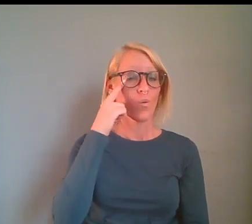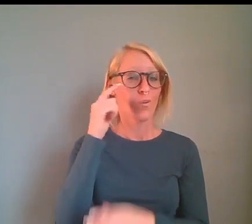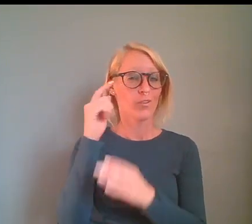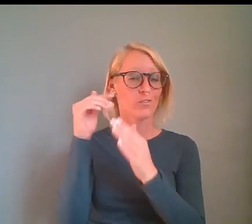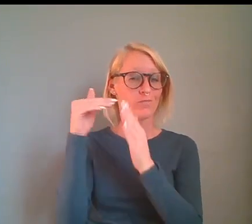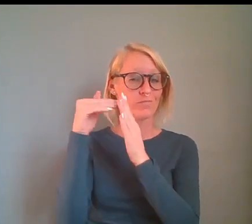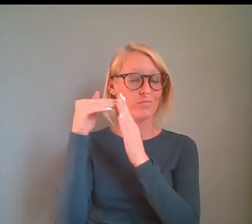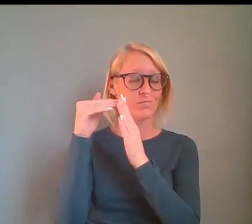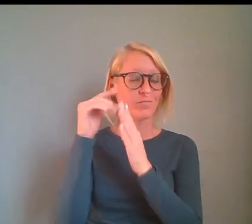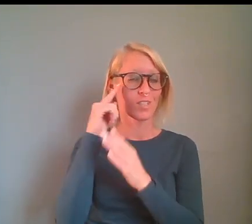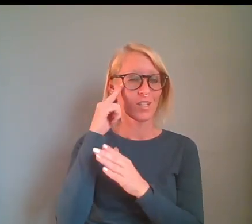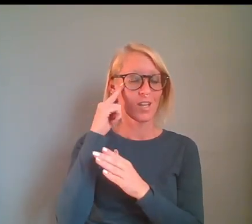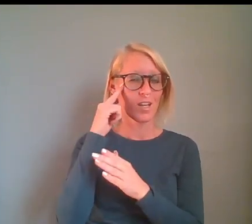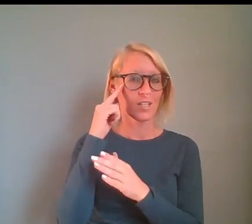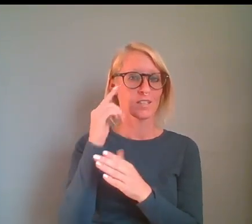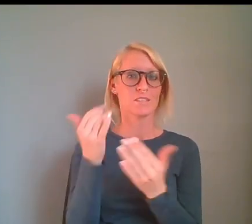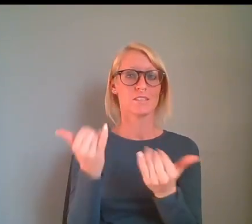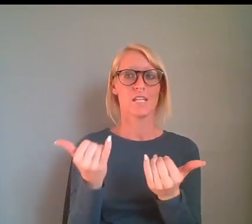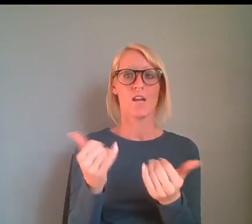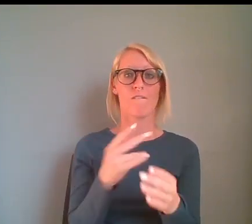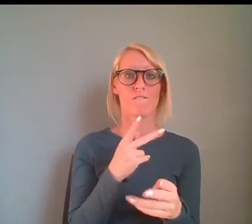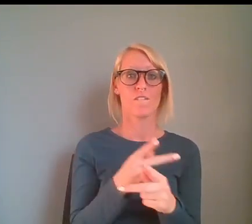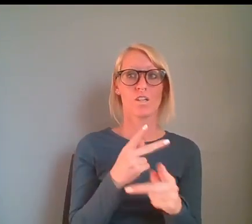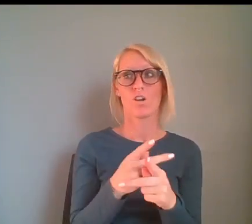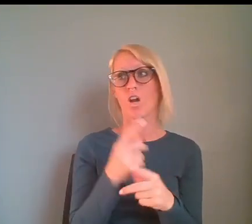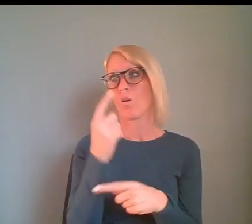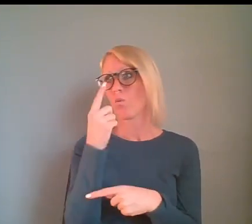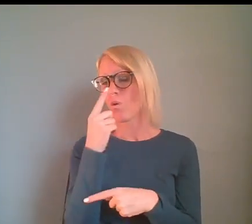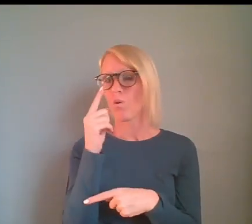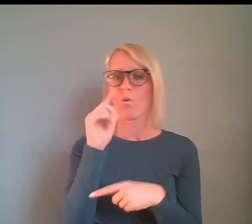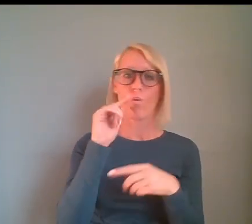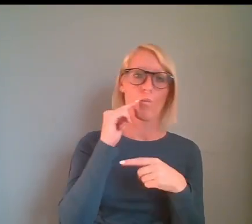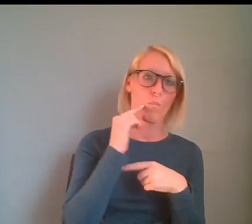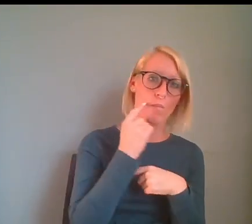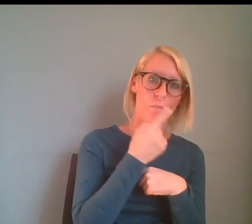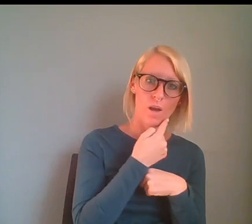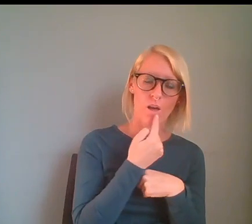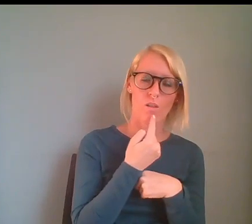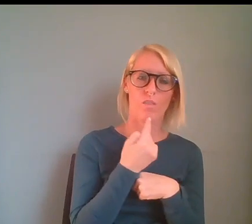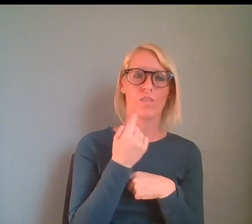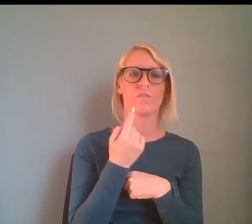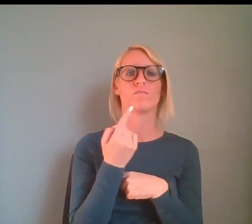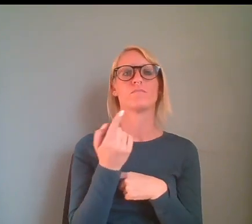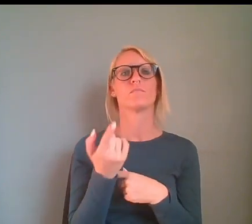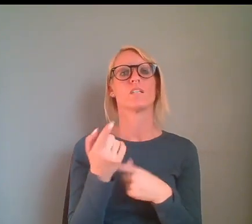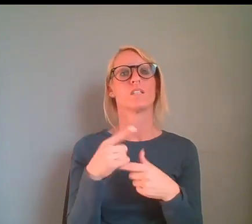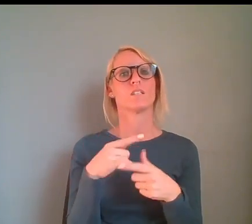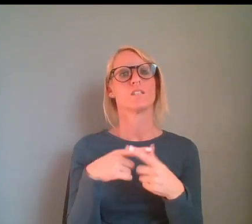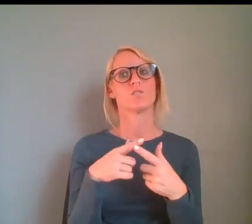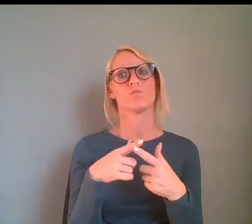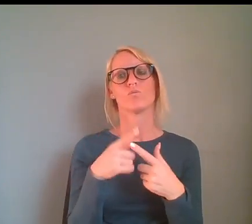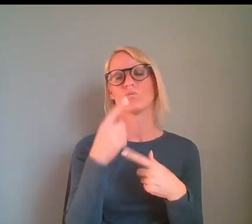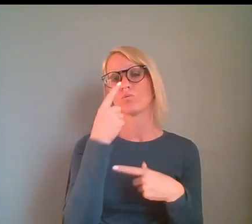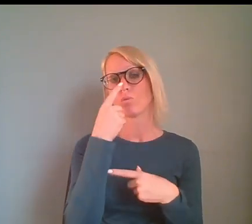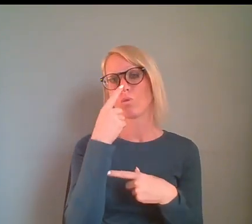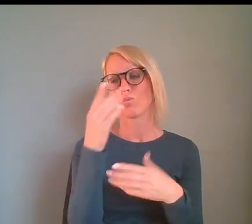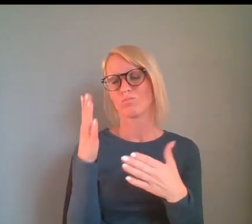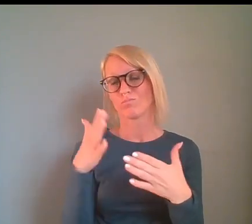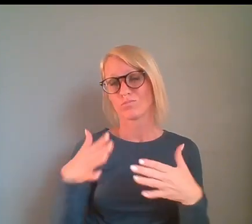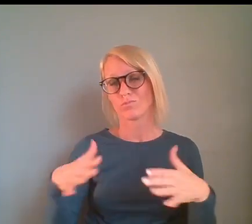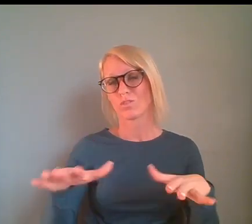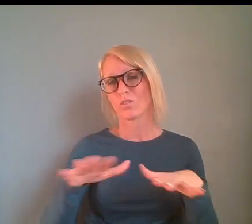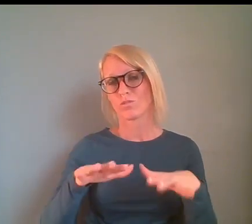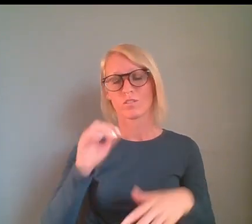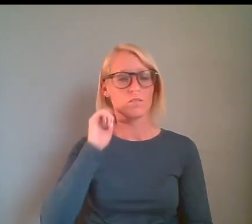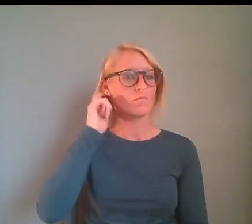we got to figure out some other things on there. We've got to have a nose and a mouth. And the nose generally